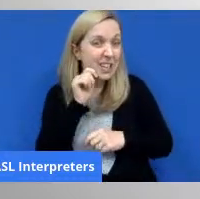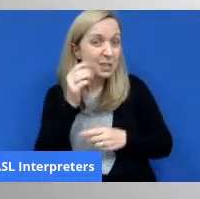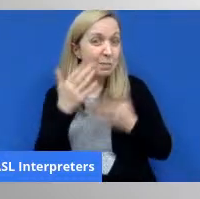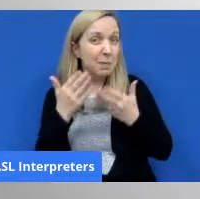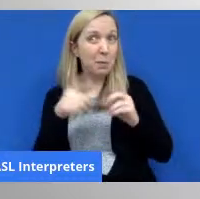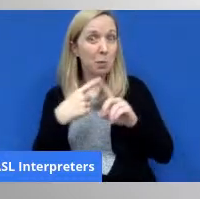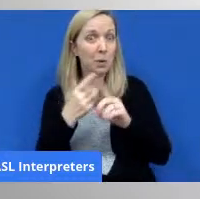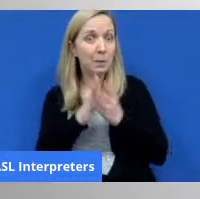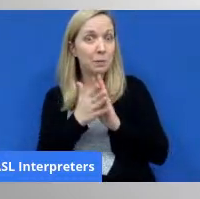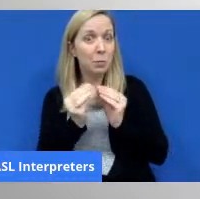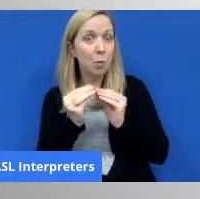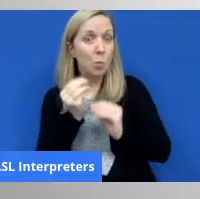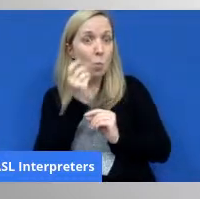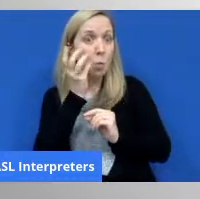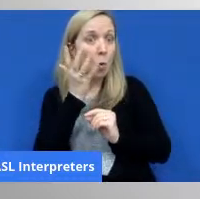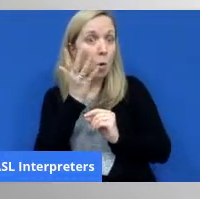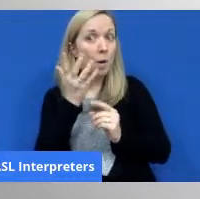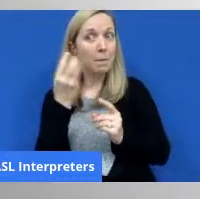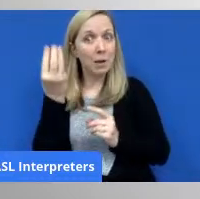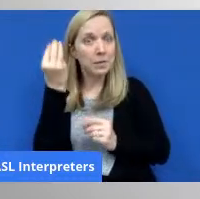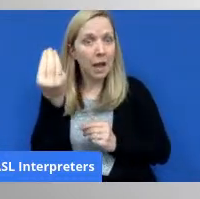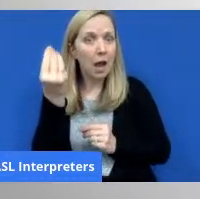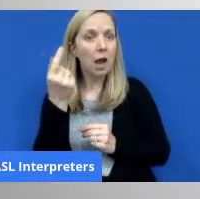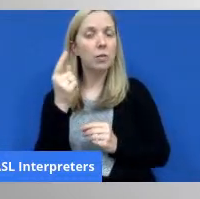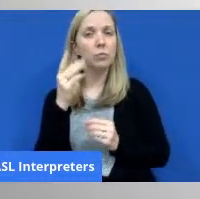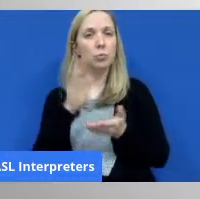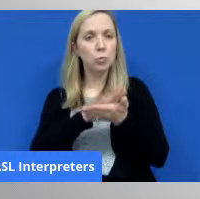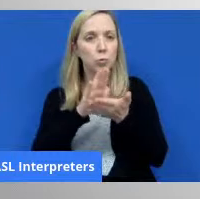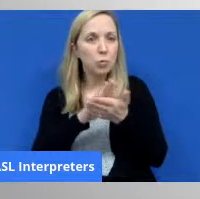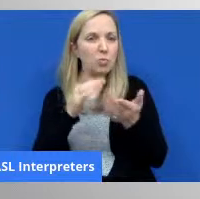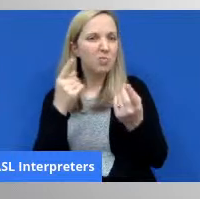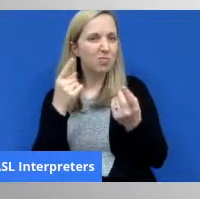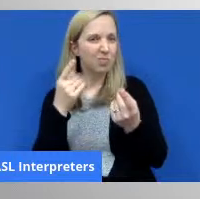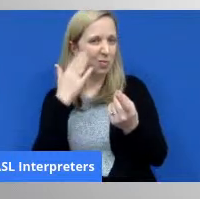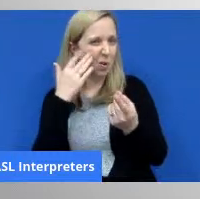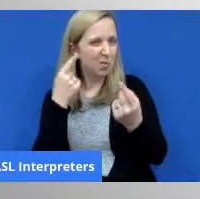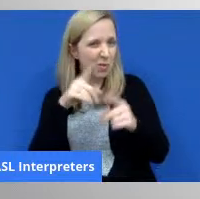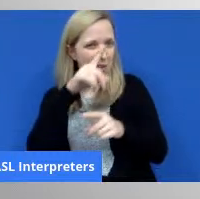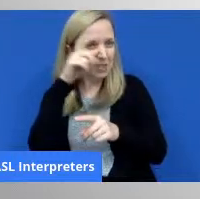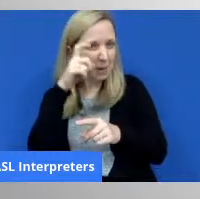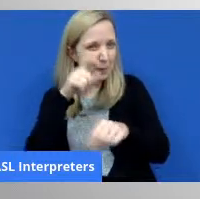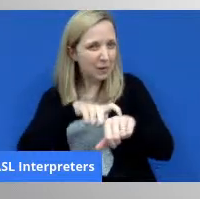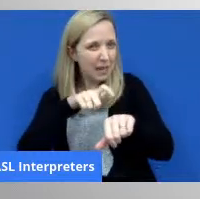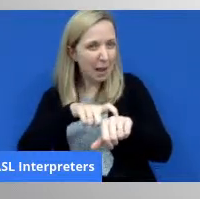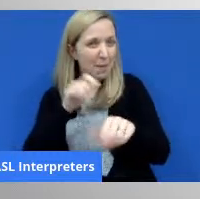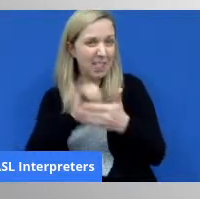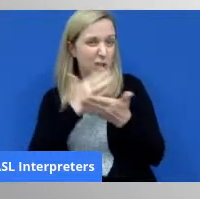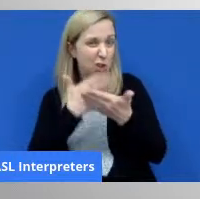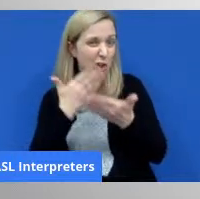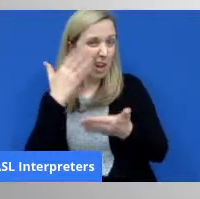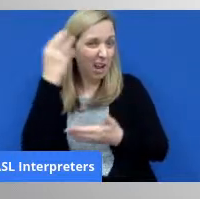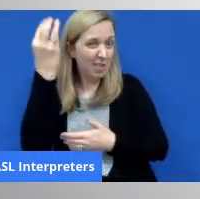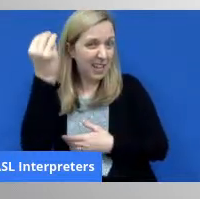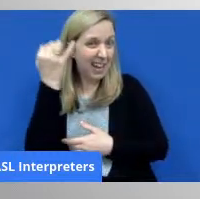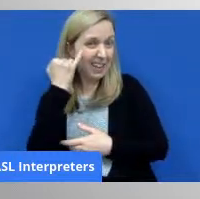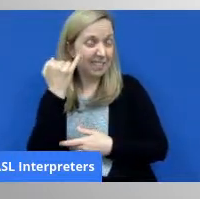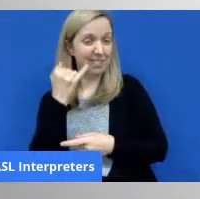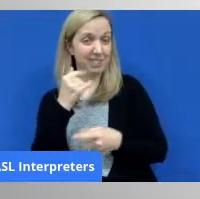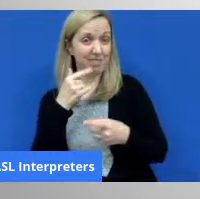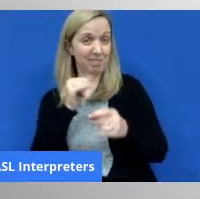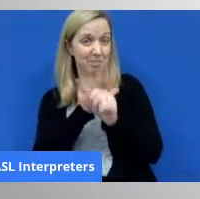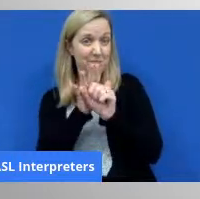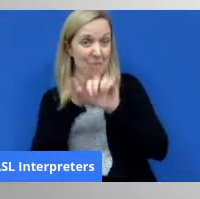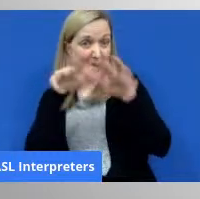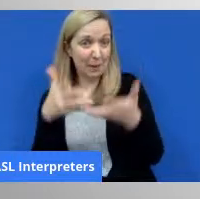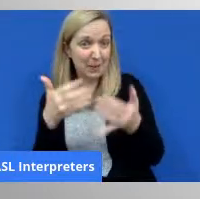good transitional activity, while the pandemic is still affecting us. Commissioner Link, I agree with